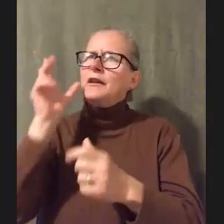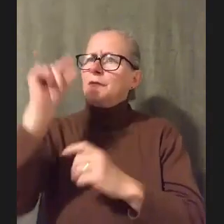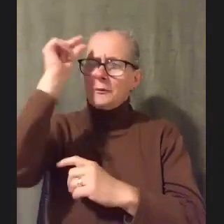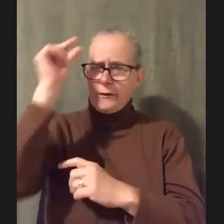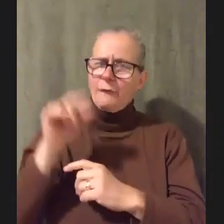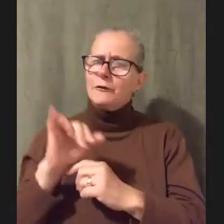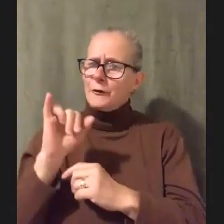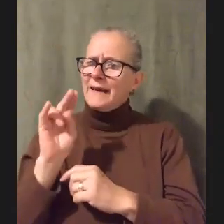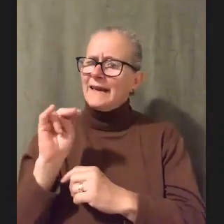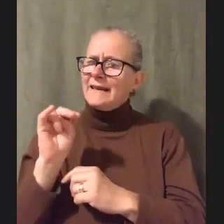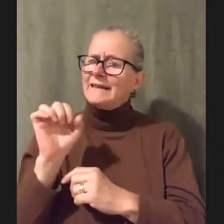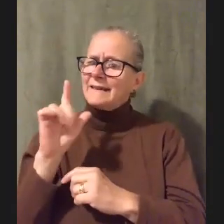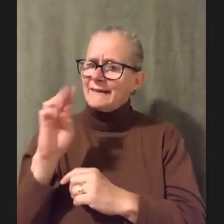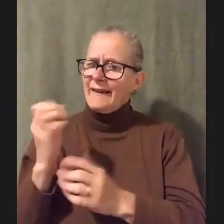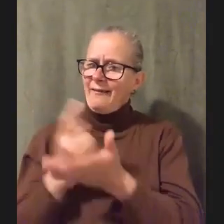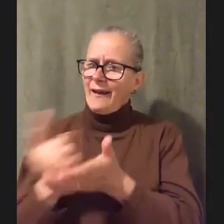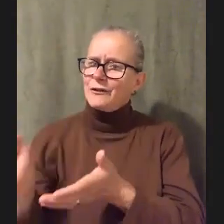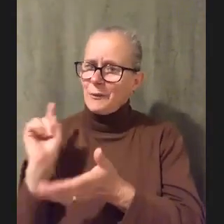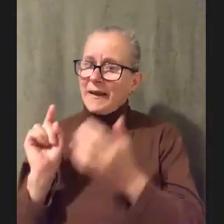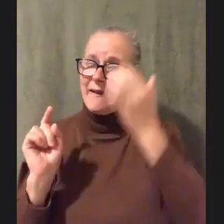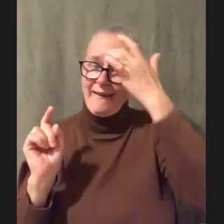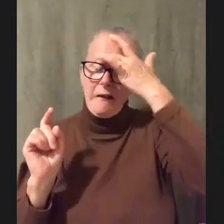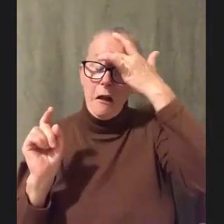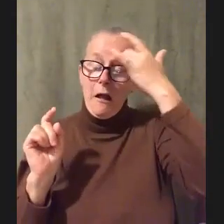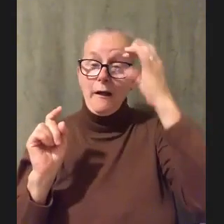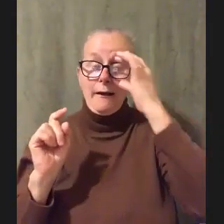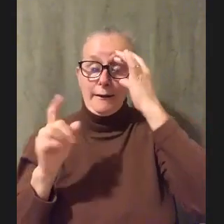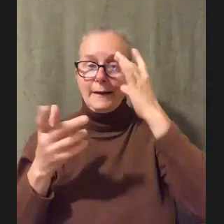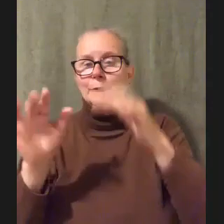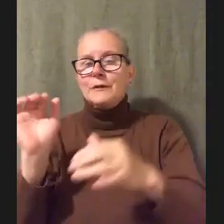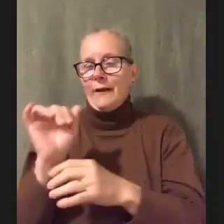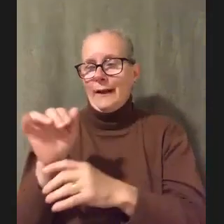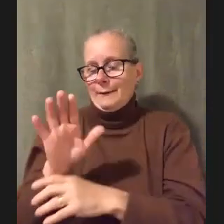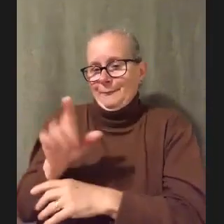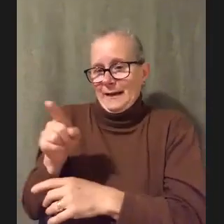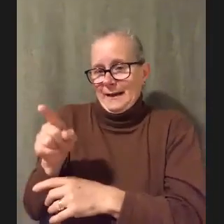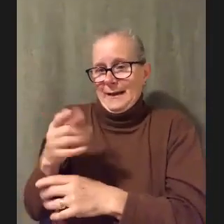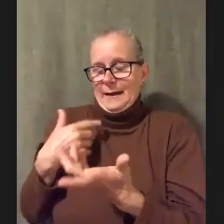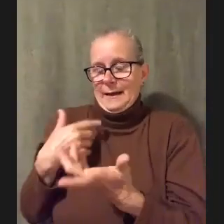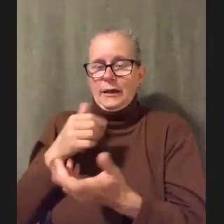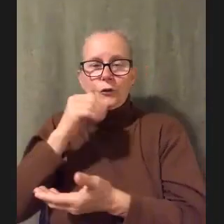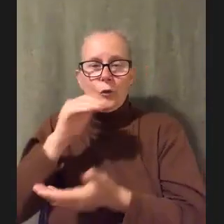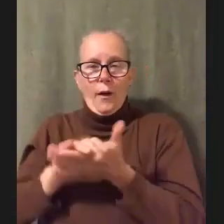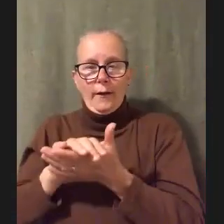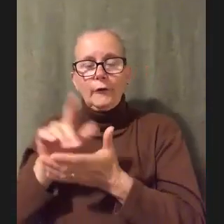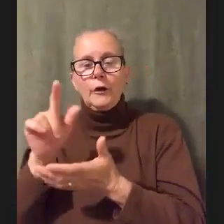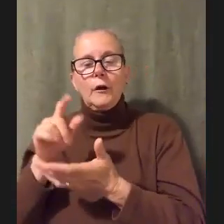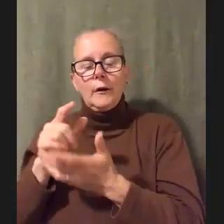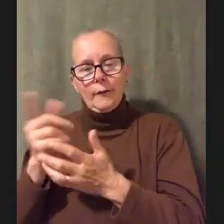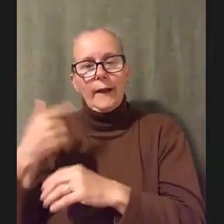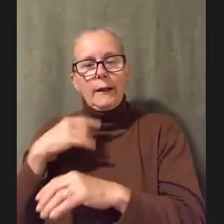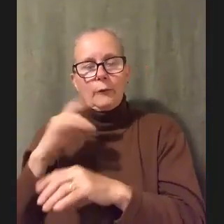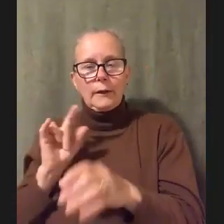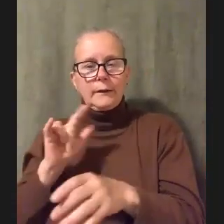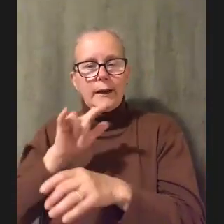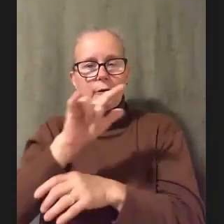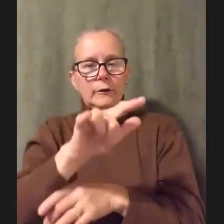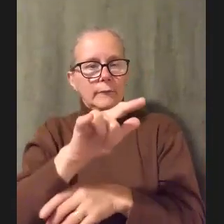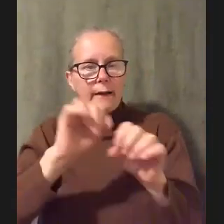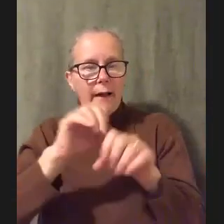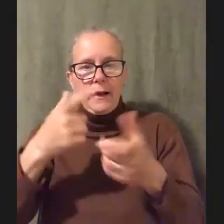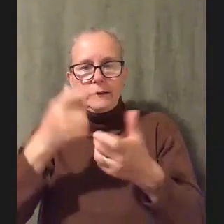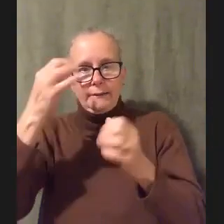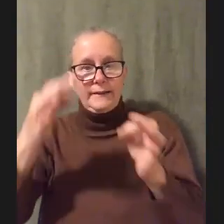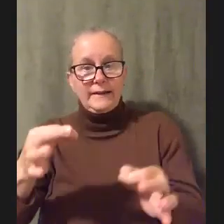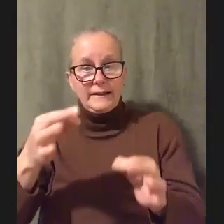last week, that this is likened, his wife Trudy likened this to jumping out of an airplane with a parachute, and you pull the cord and you